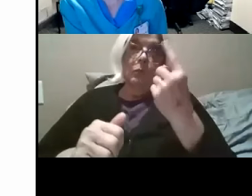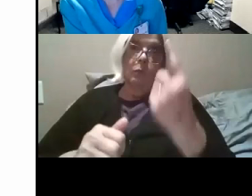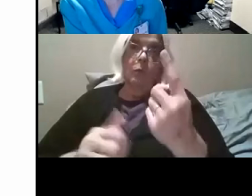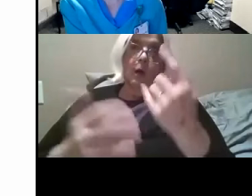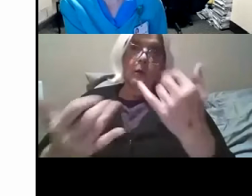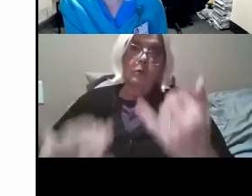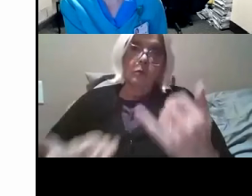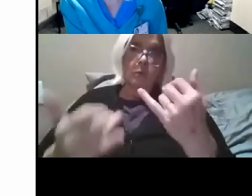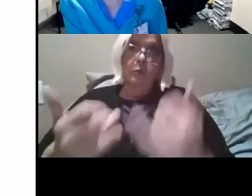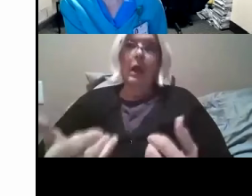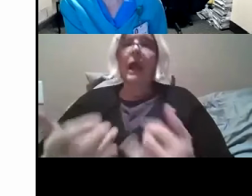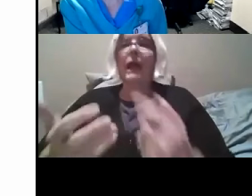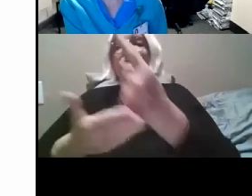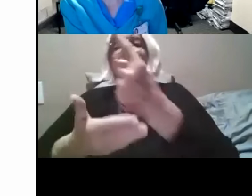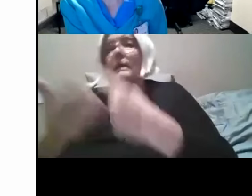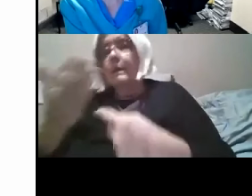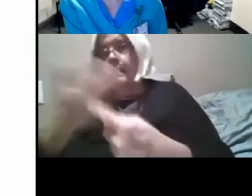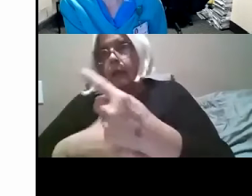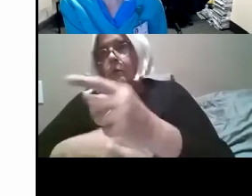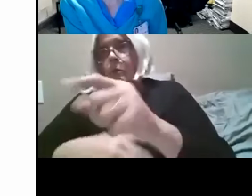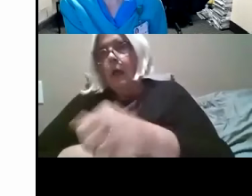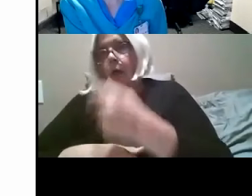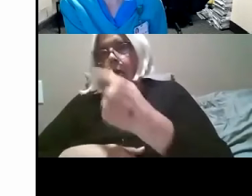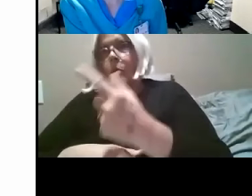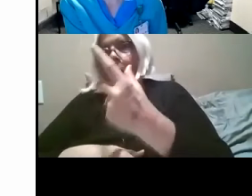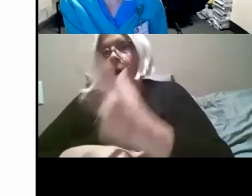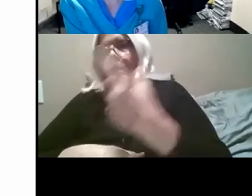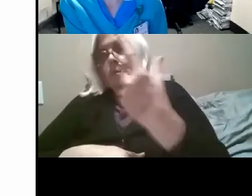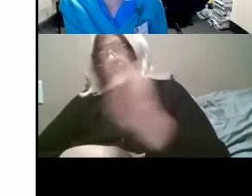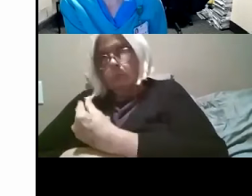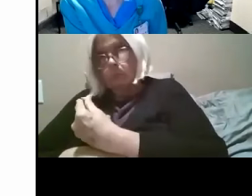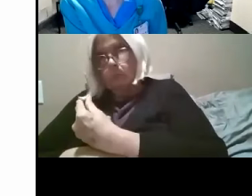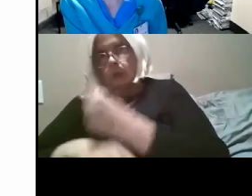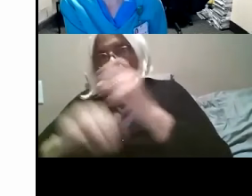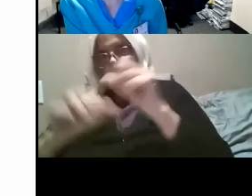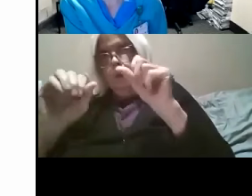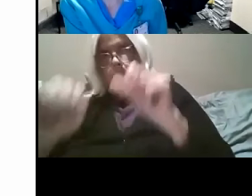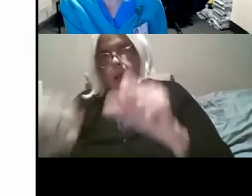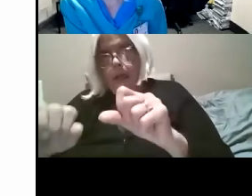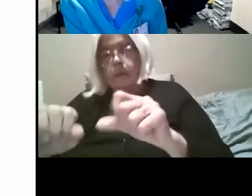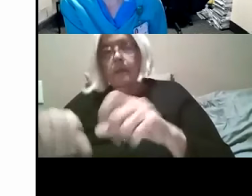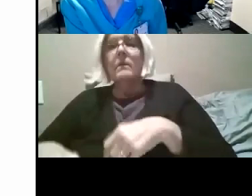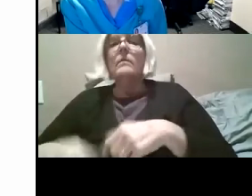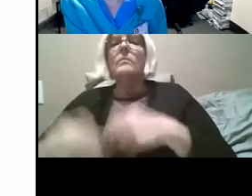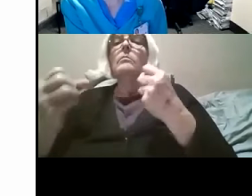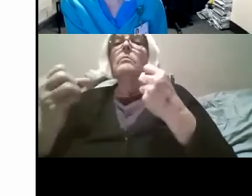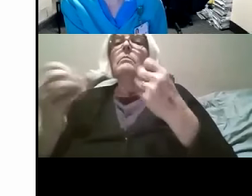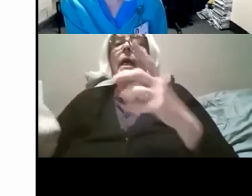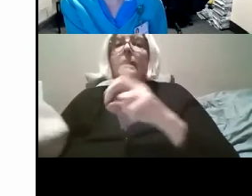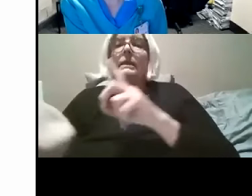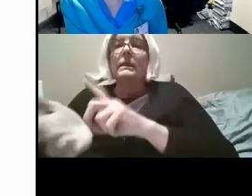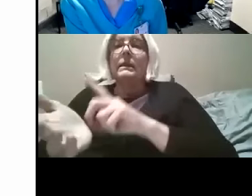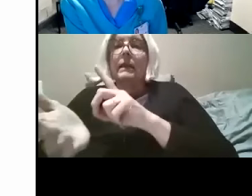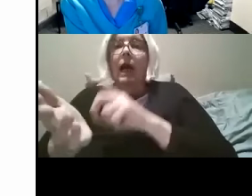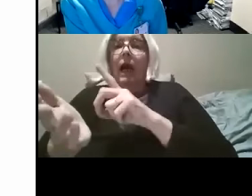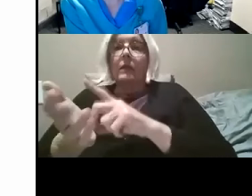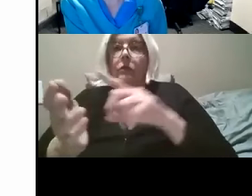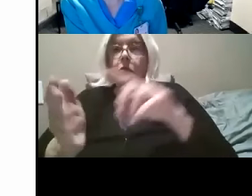medical professionals, myself included, across the country are worried about the flu season. We saw very little flu this year.